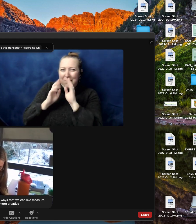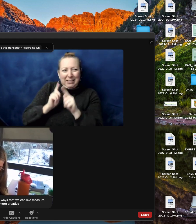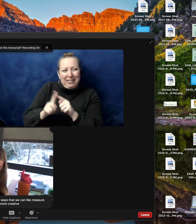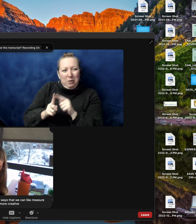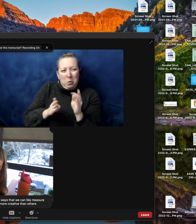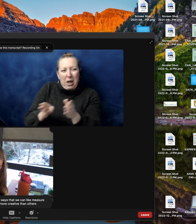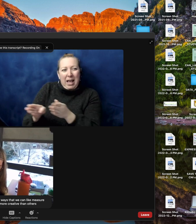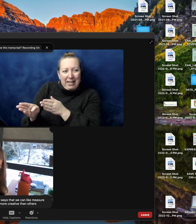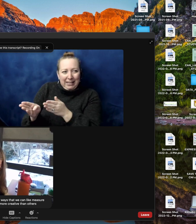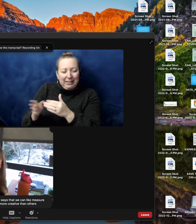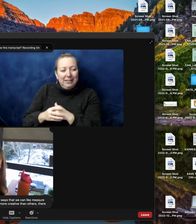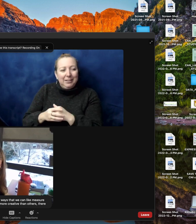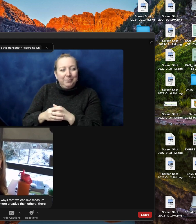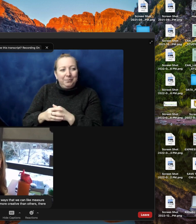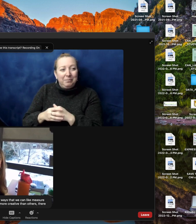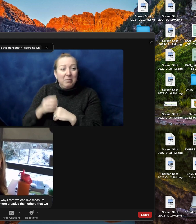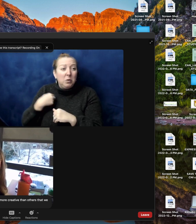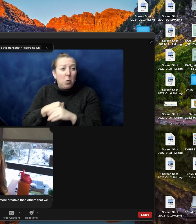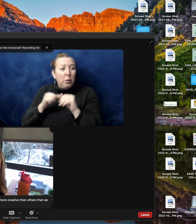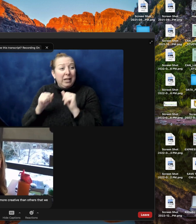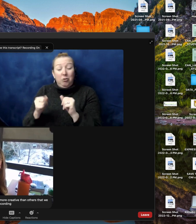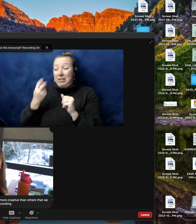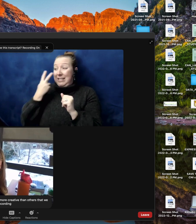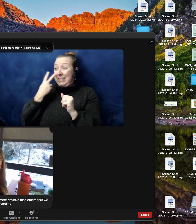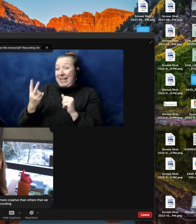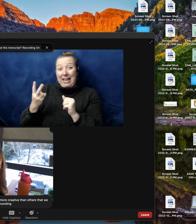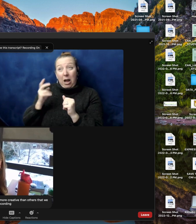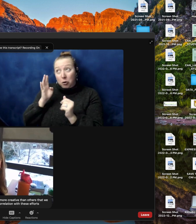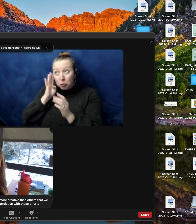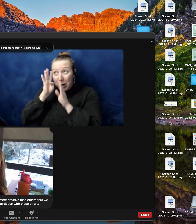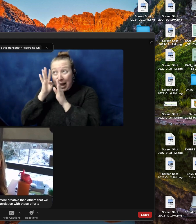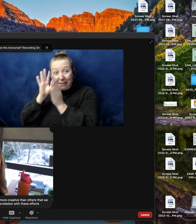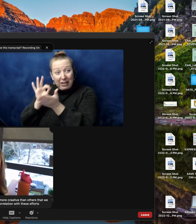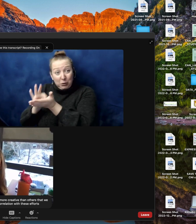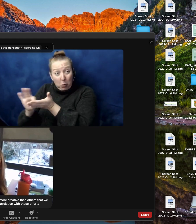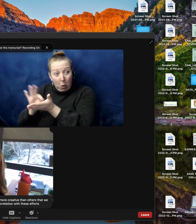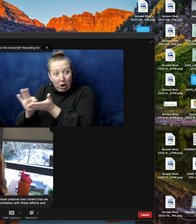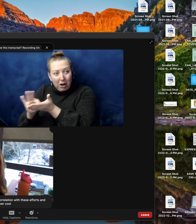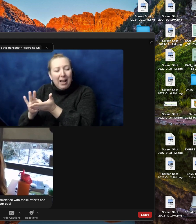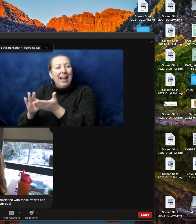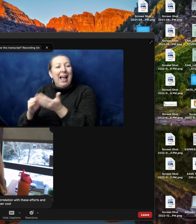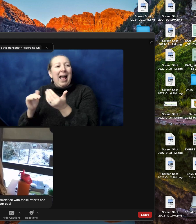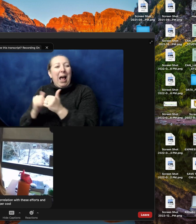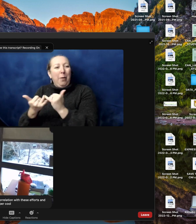others. But we can look at the correlation with these effects, and that would be super cool.